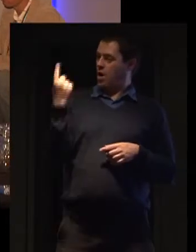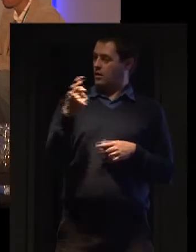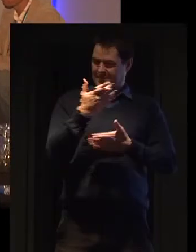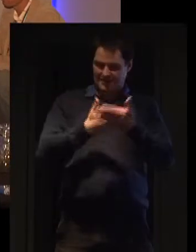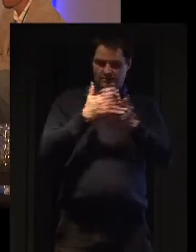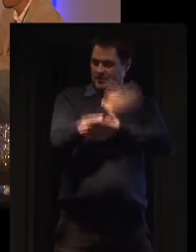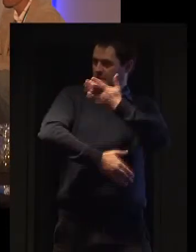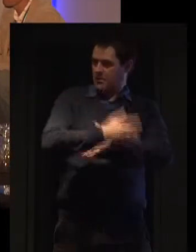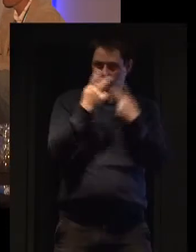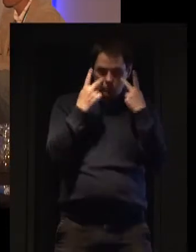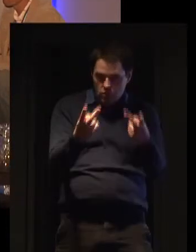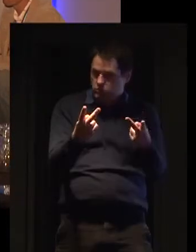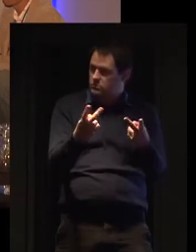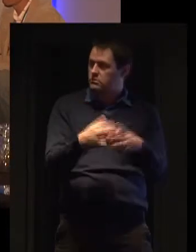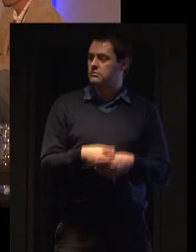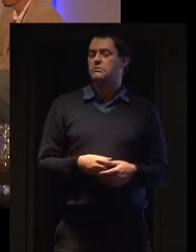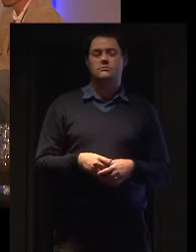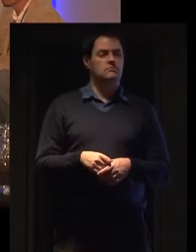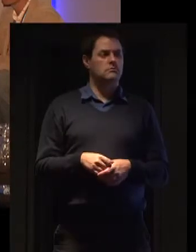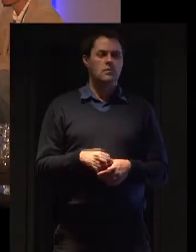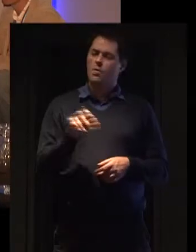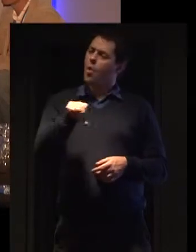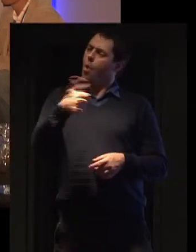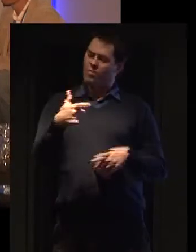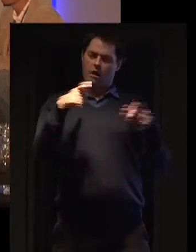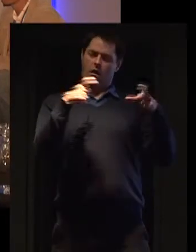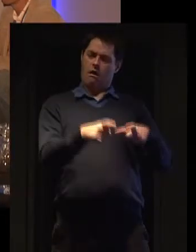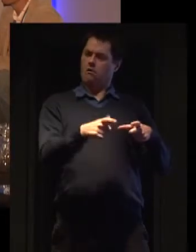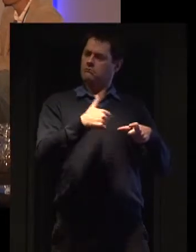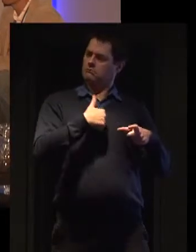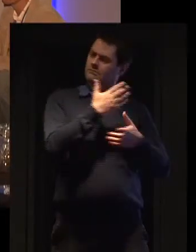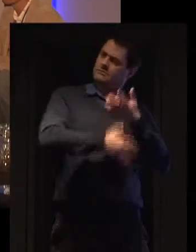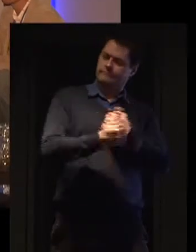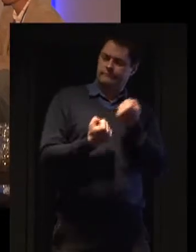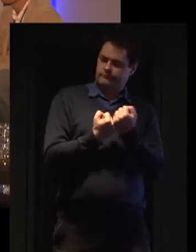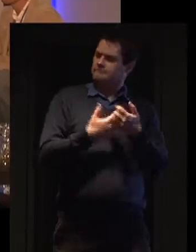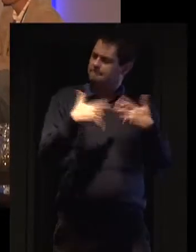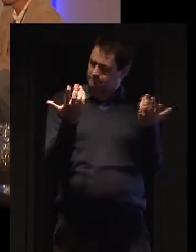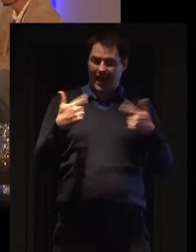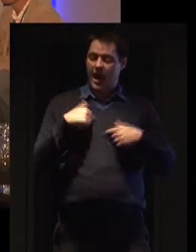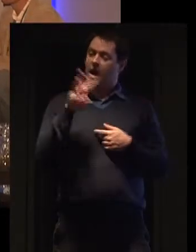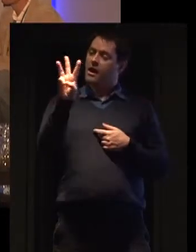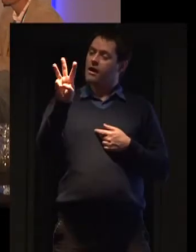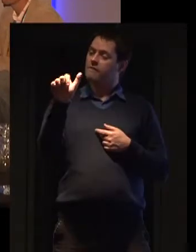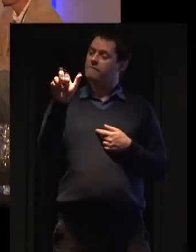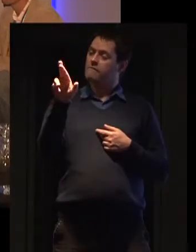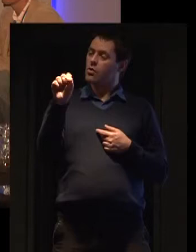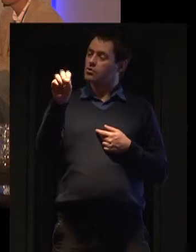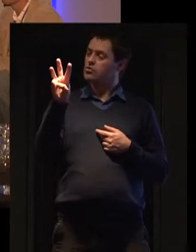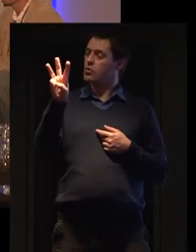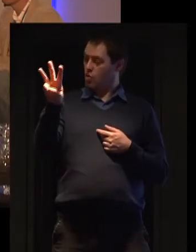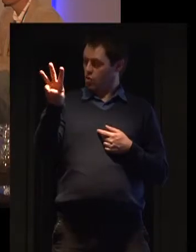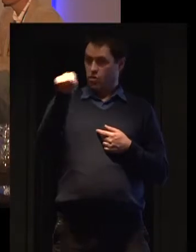the association gives us? Well, the designer of the new stadium in Wrocław could turn to